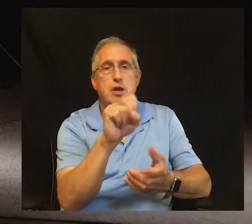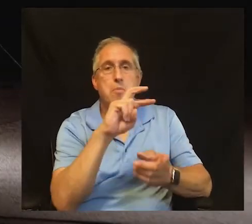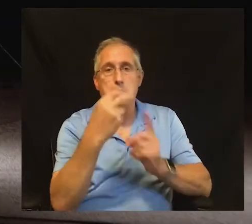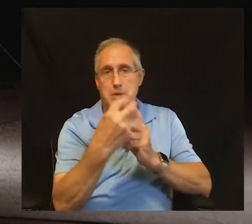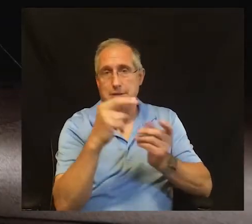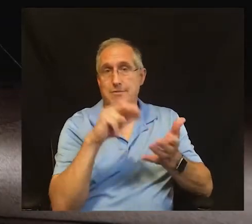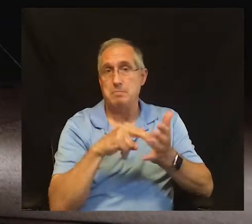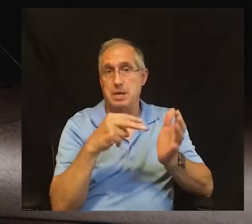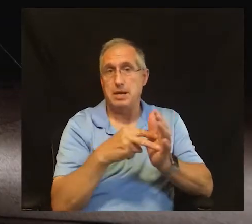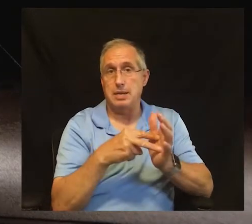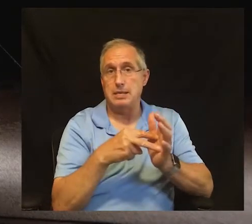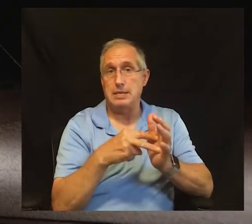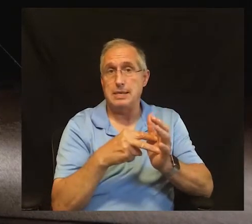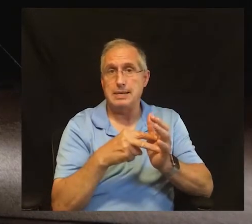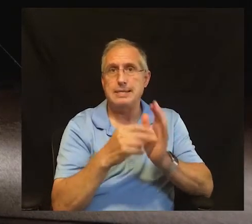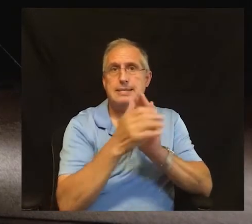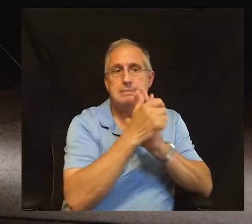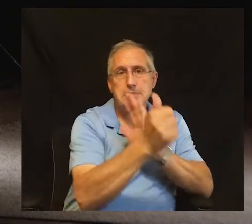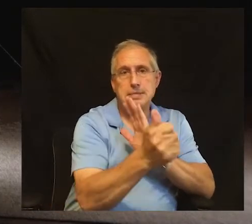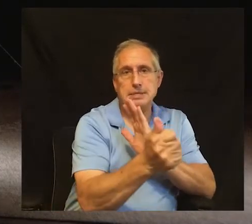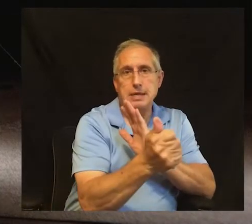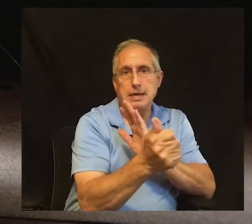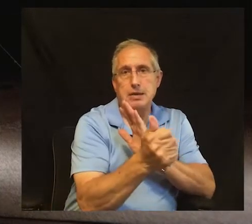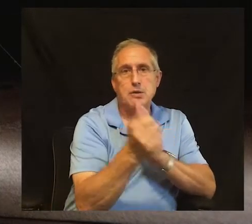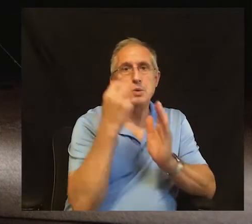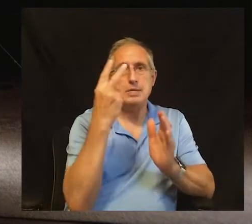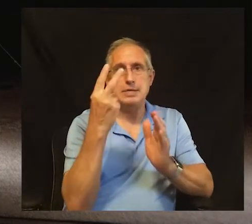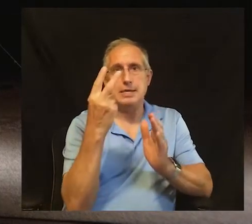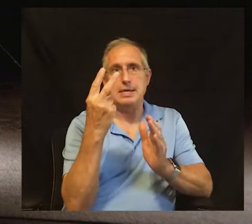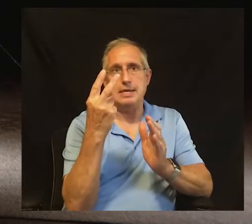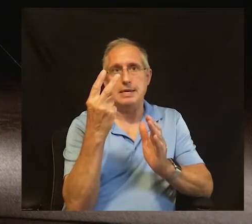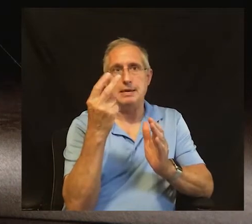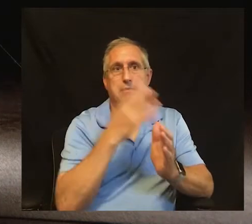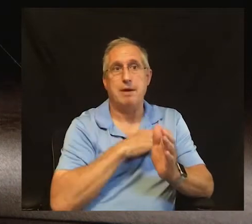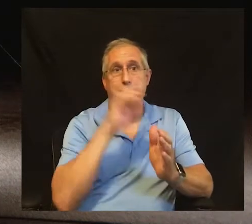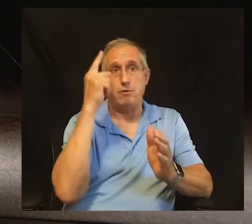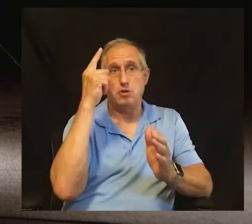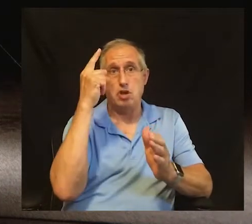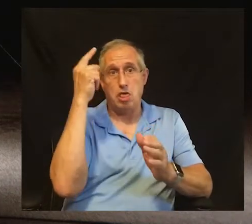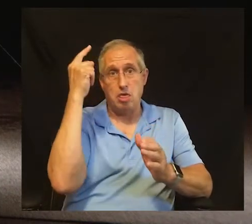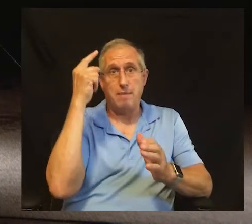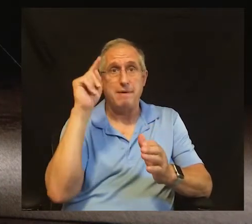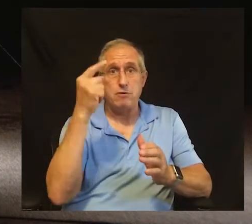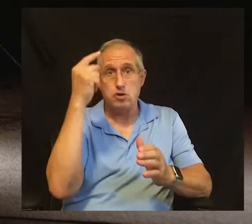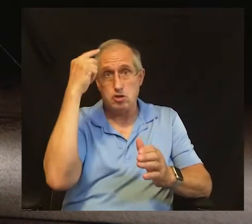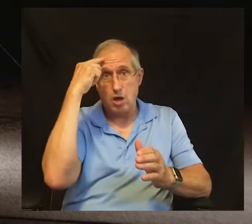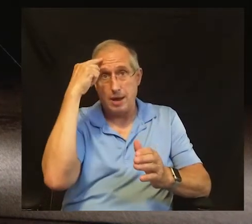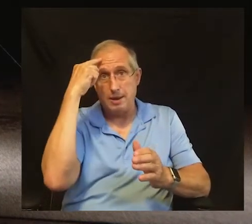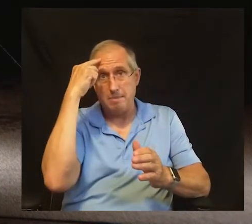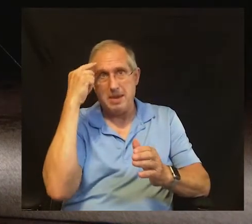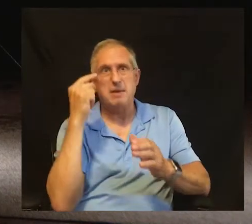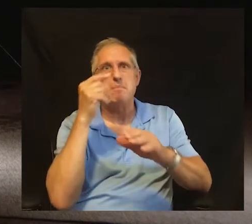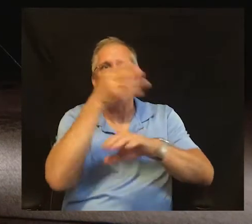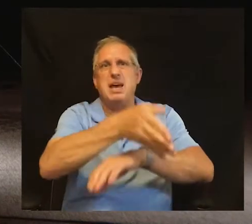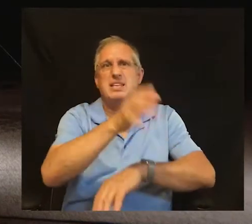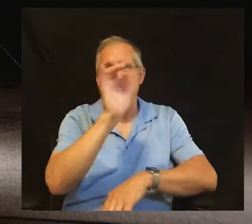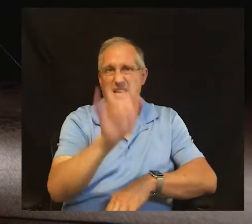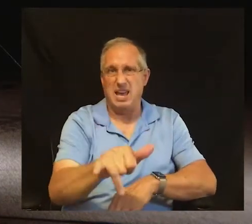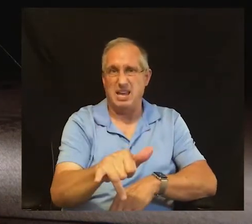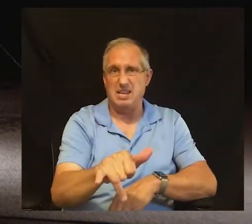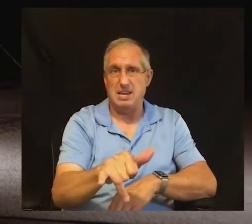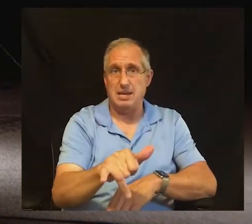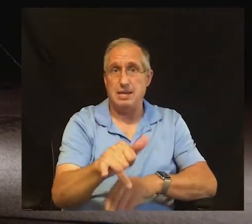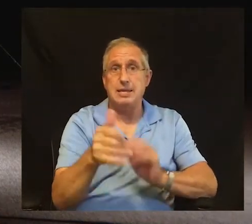Perspective is this: the ability to see past my first thought. Did you catch it? The ability to